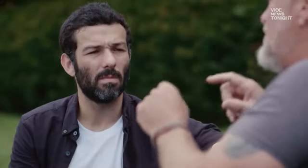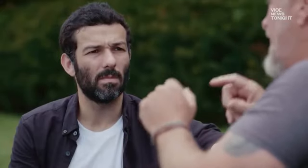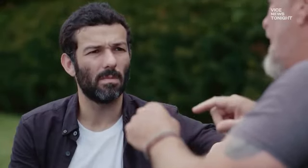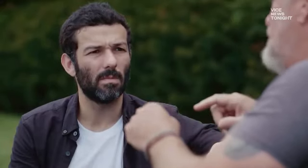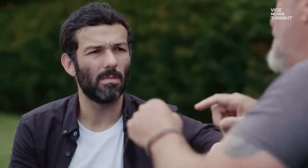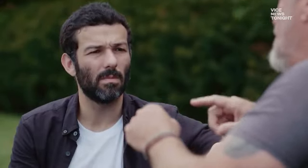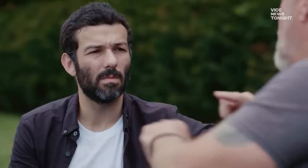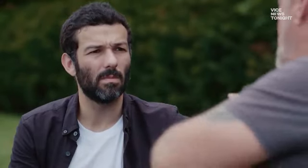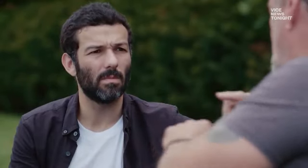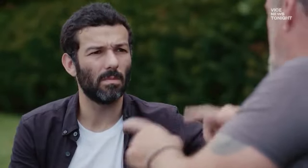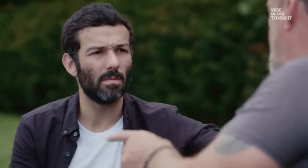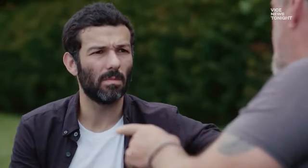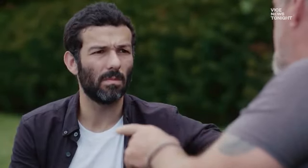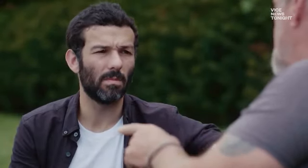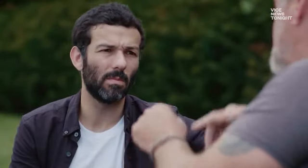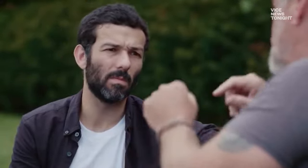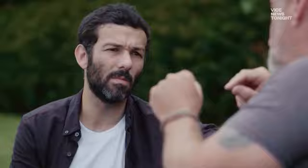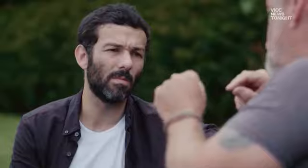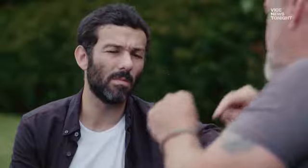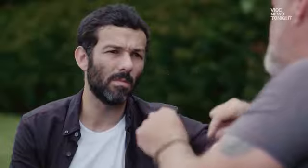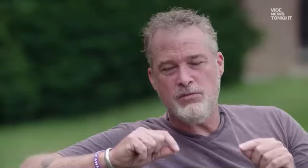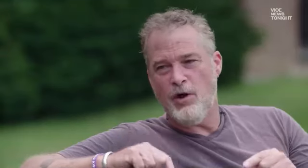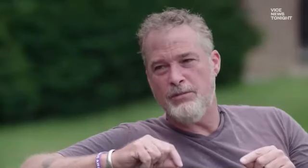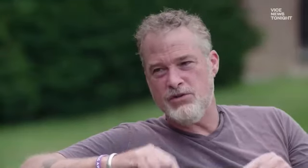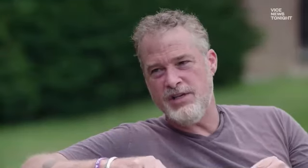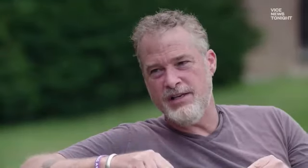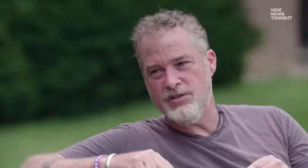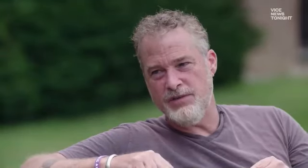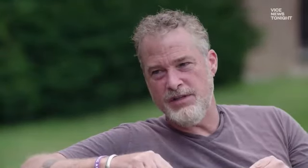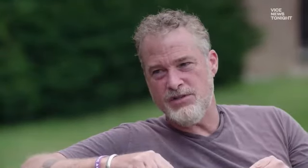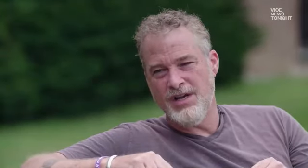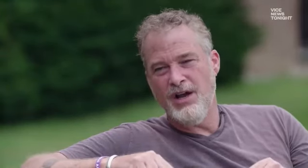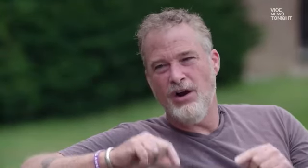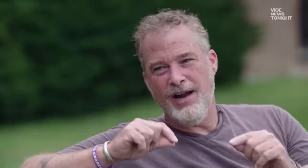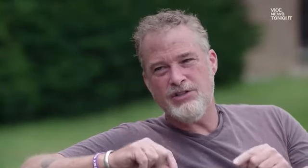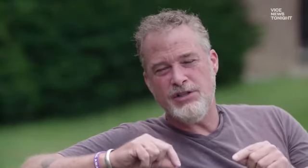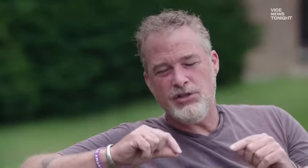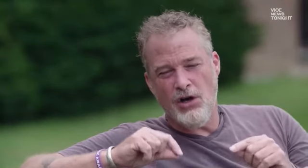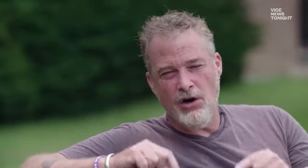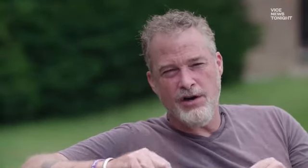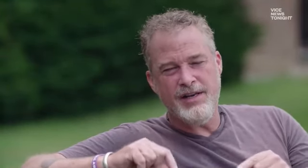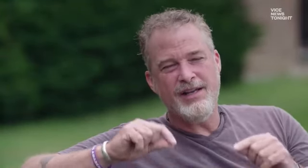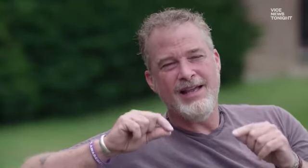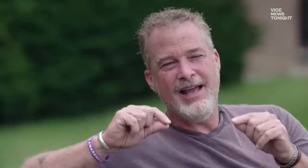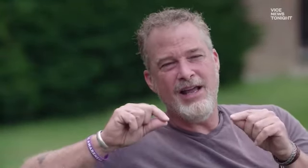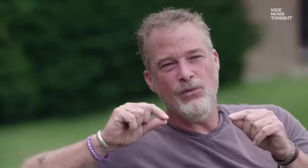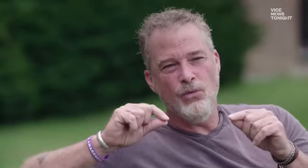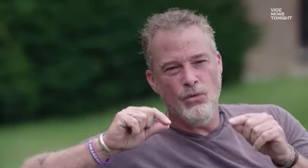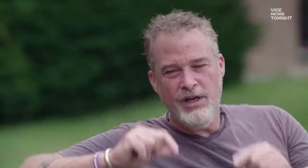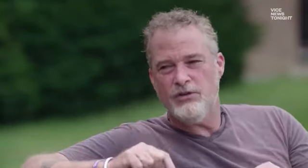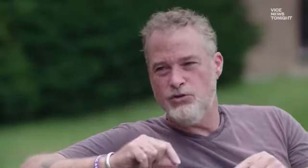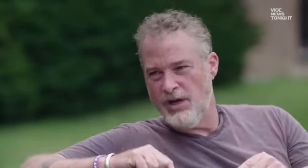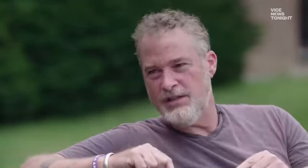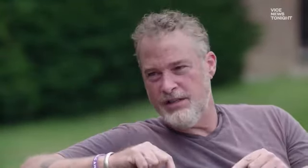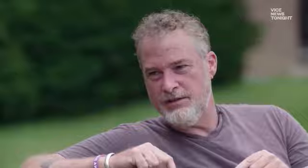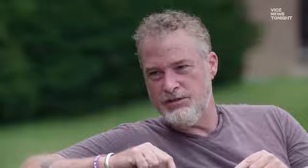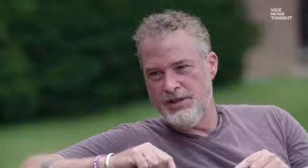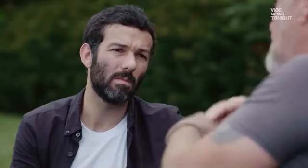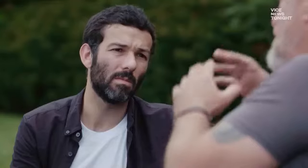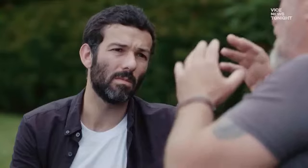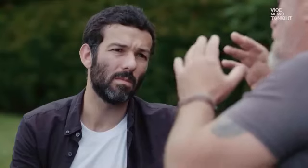This is happening all over the country. Very small percentage of these are actually targeted at real